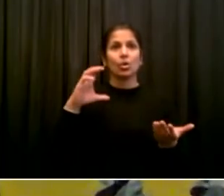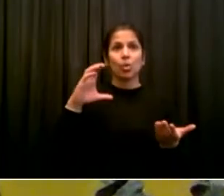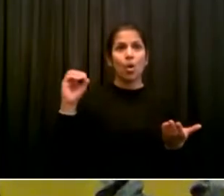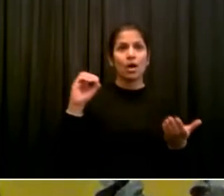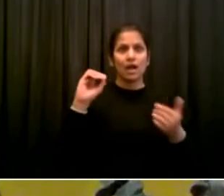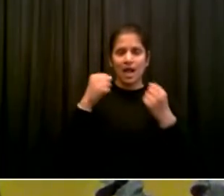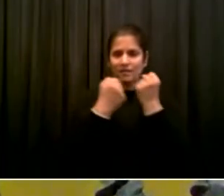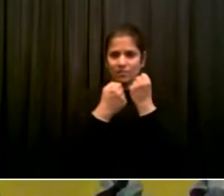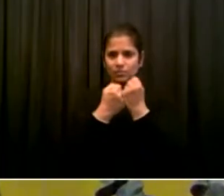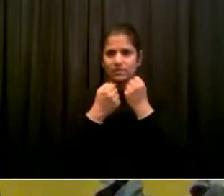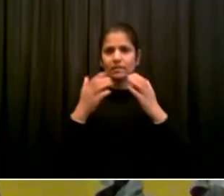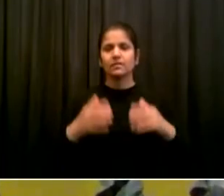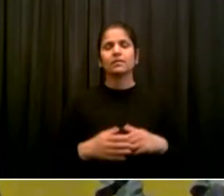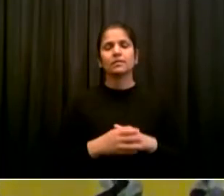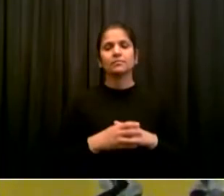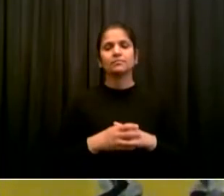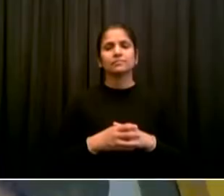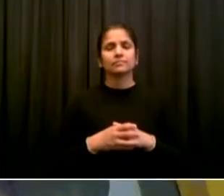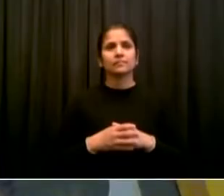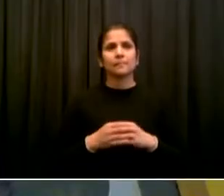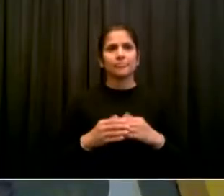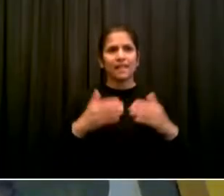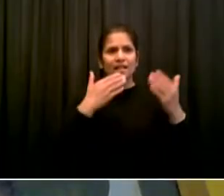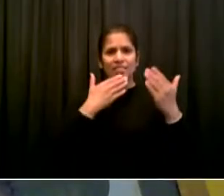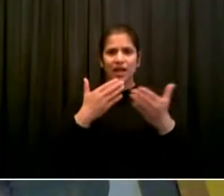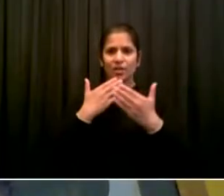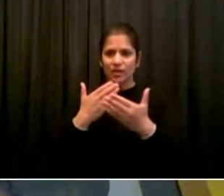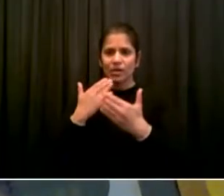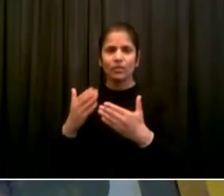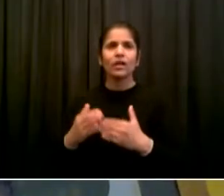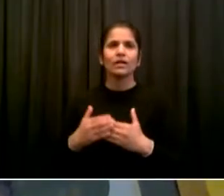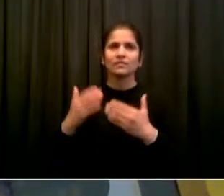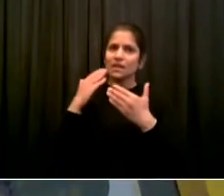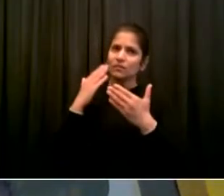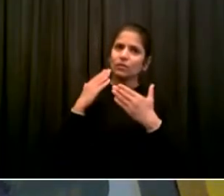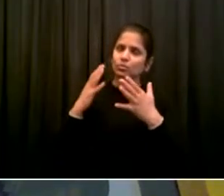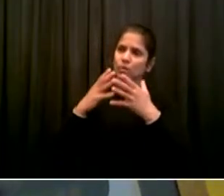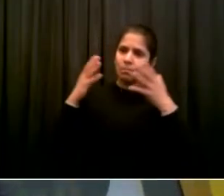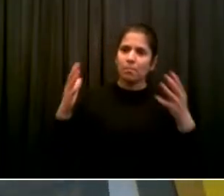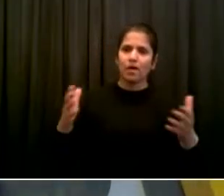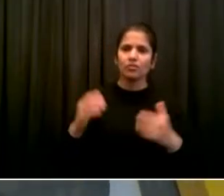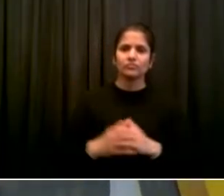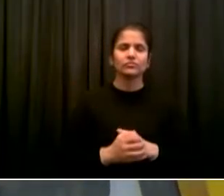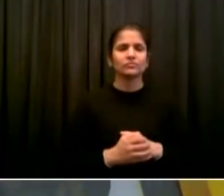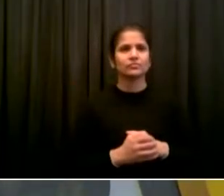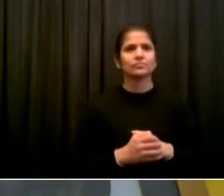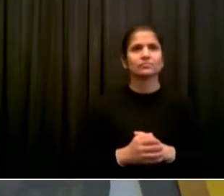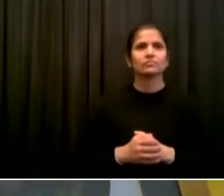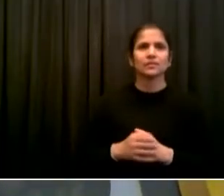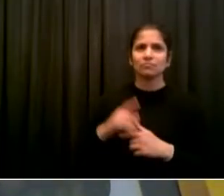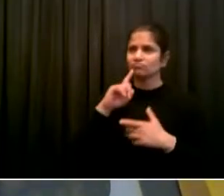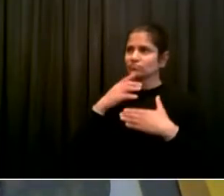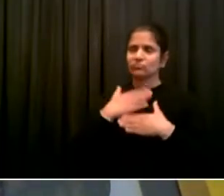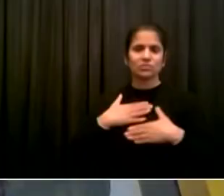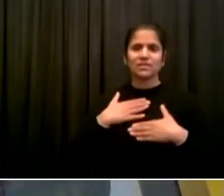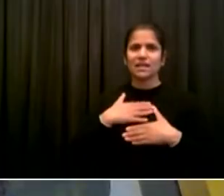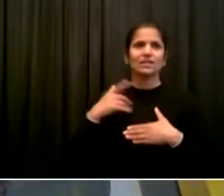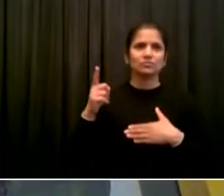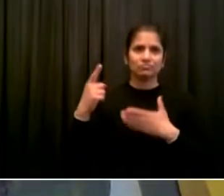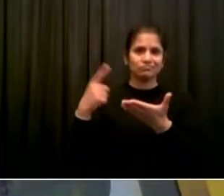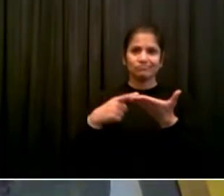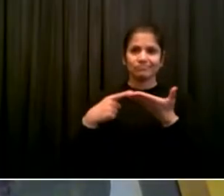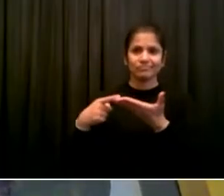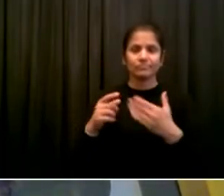and the community. Thank you. Thank you so much, Arva. And Arva, I really appreciate, and I could tell in our discussions that you